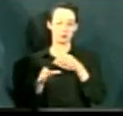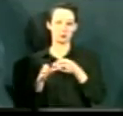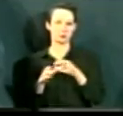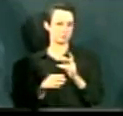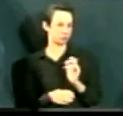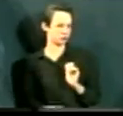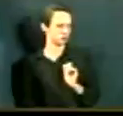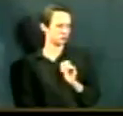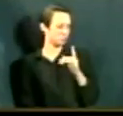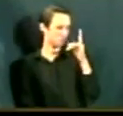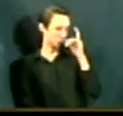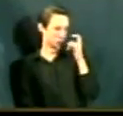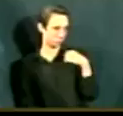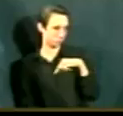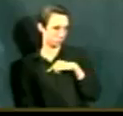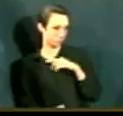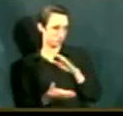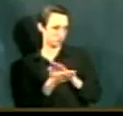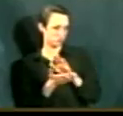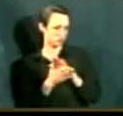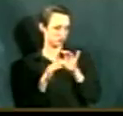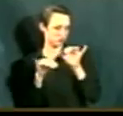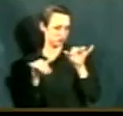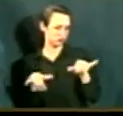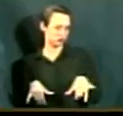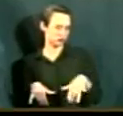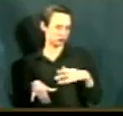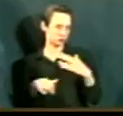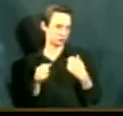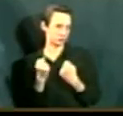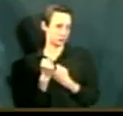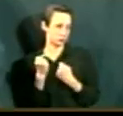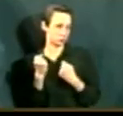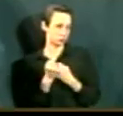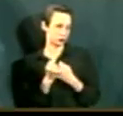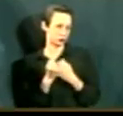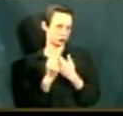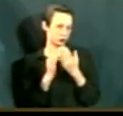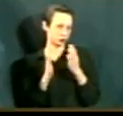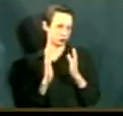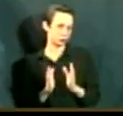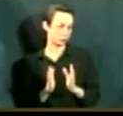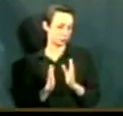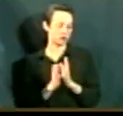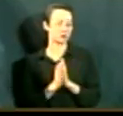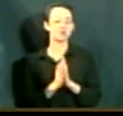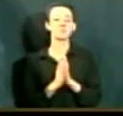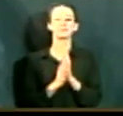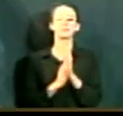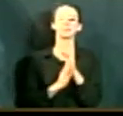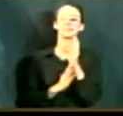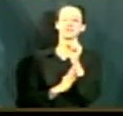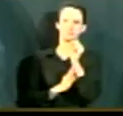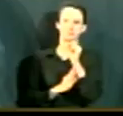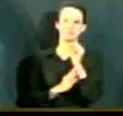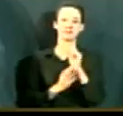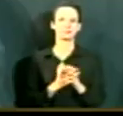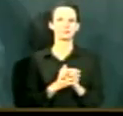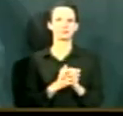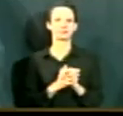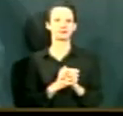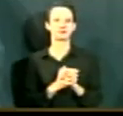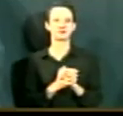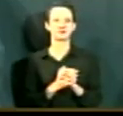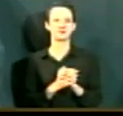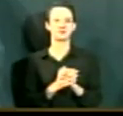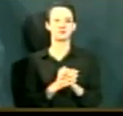Because we, as a school system, are sponsoring. Yes. Sponsoring it. Yes. Okay.